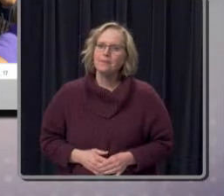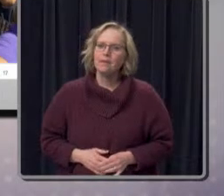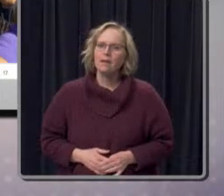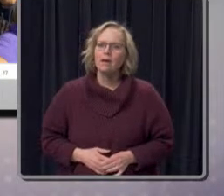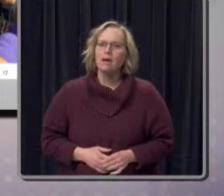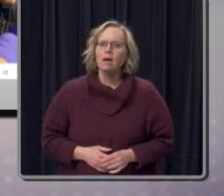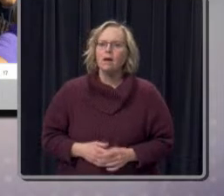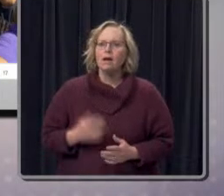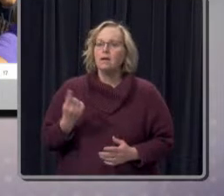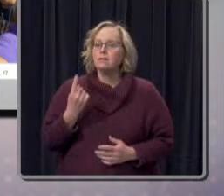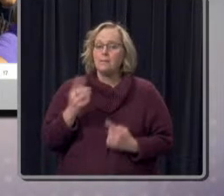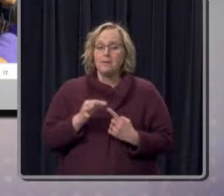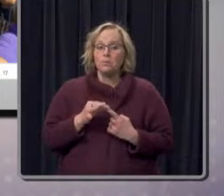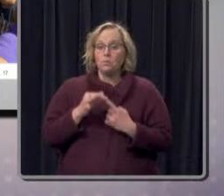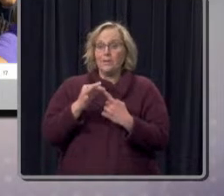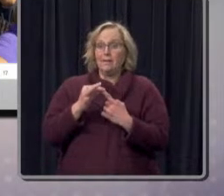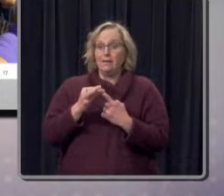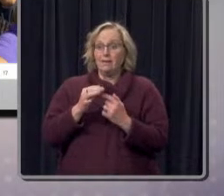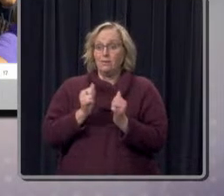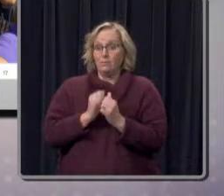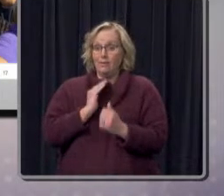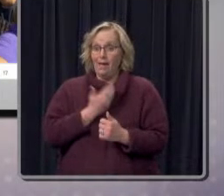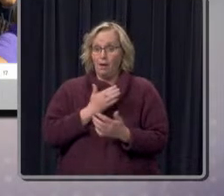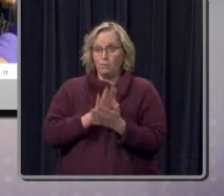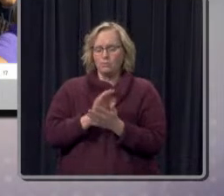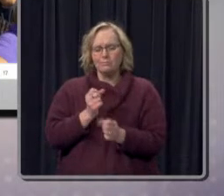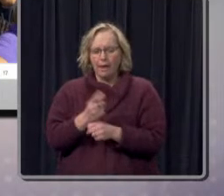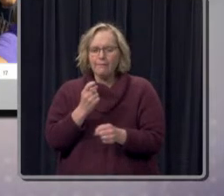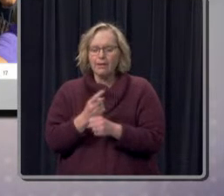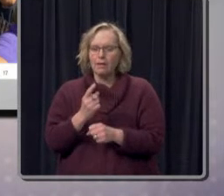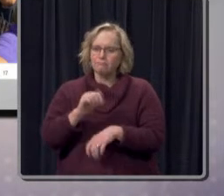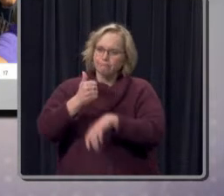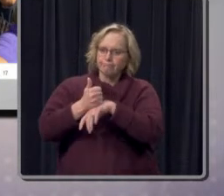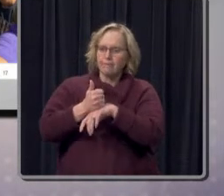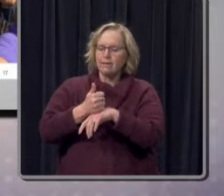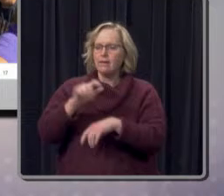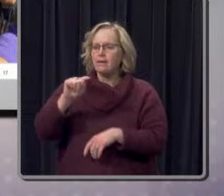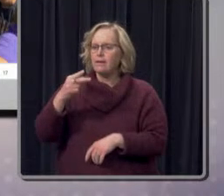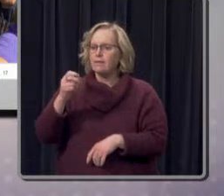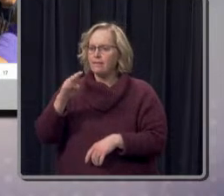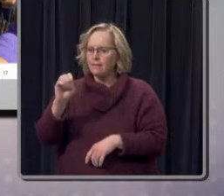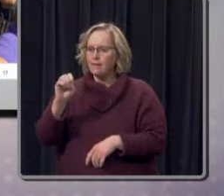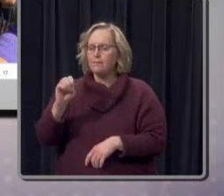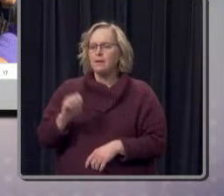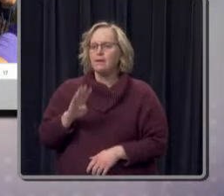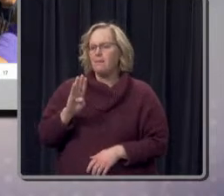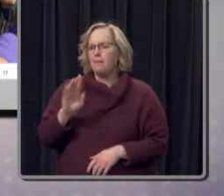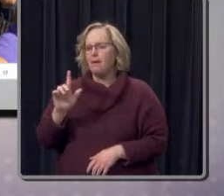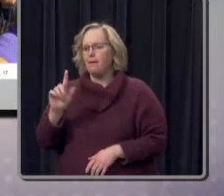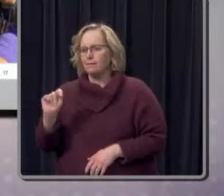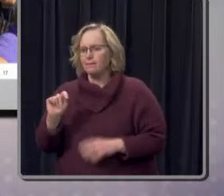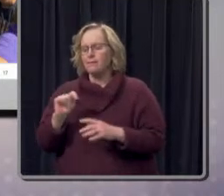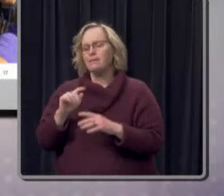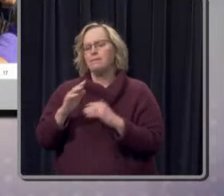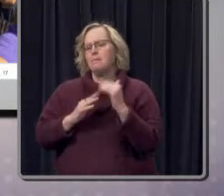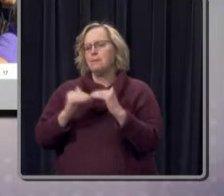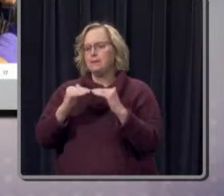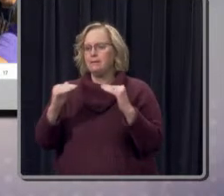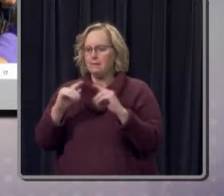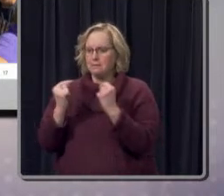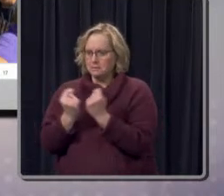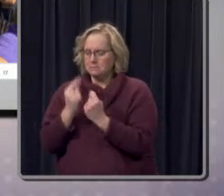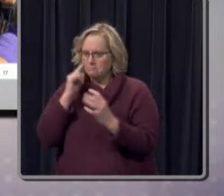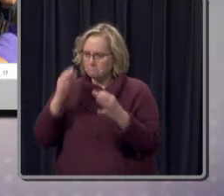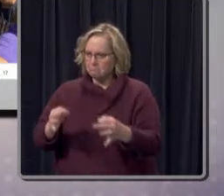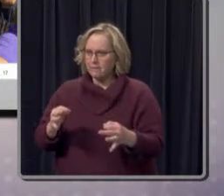Something unique about us, we have a theme every year that our BLT decides upon, and we make it a theme